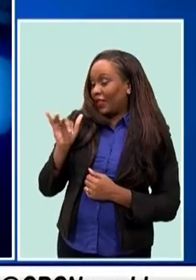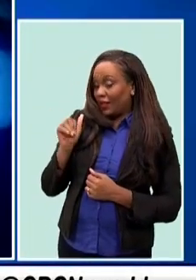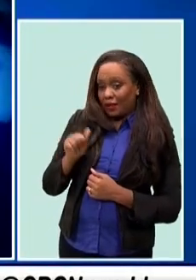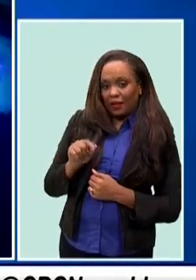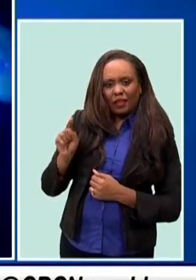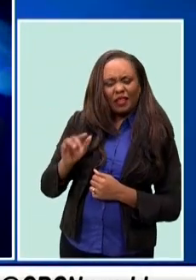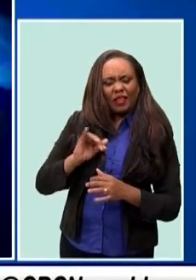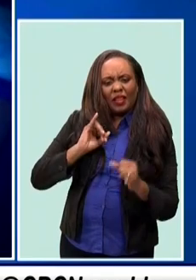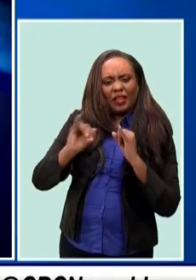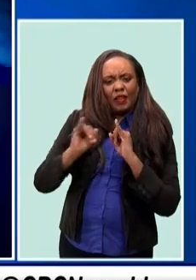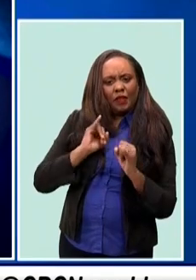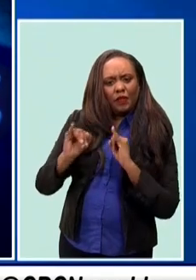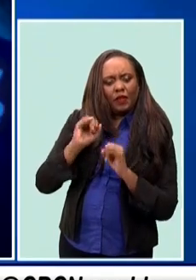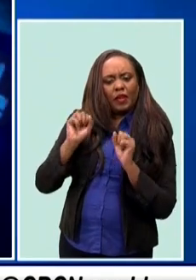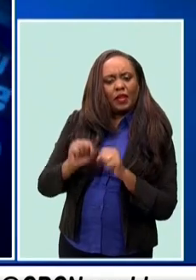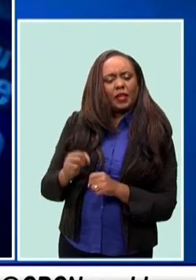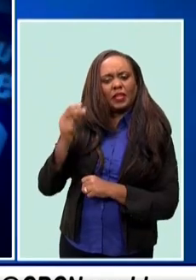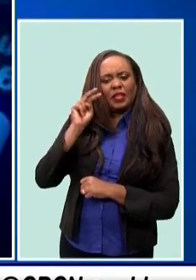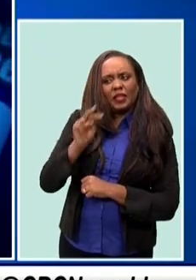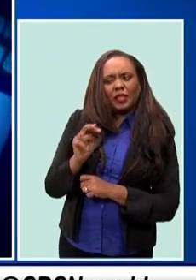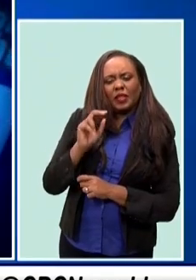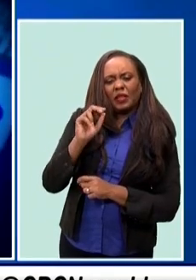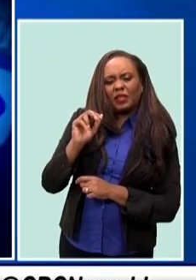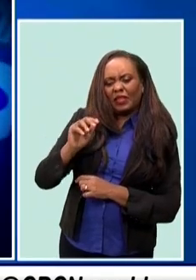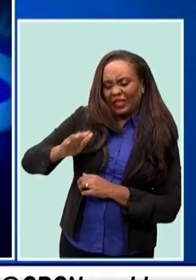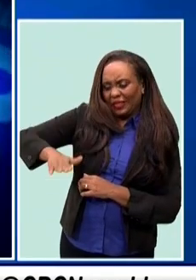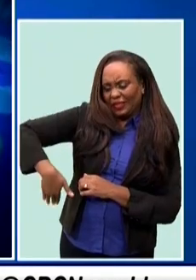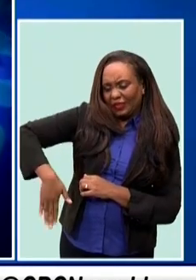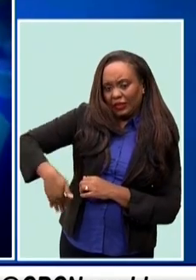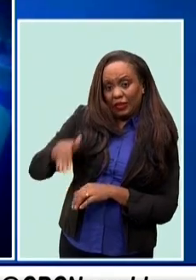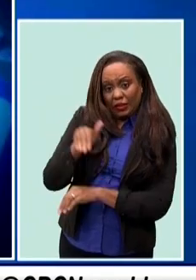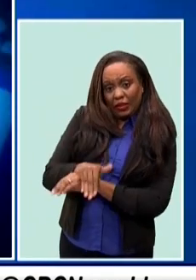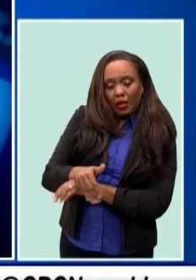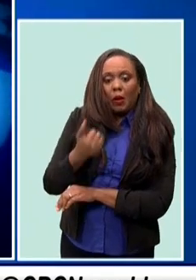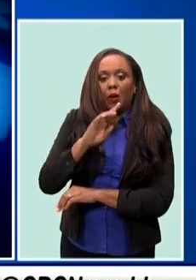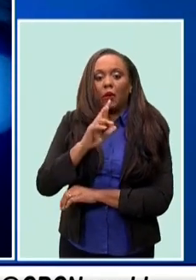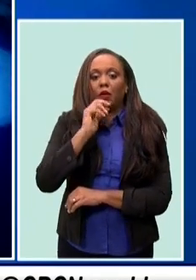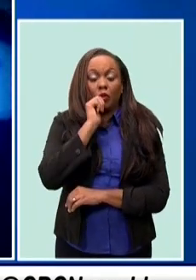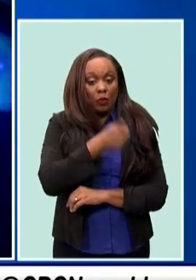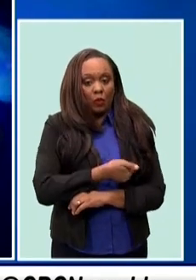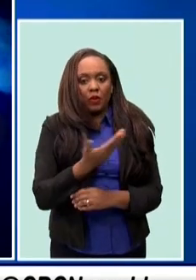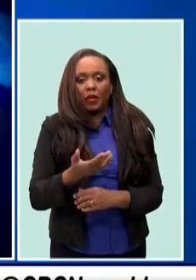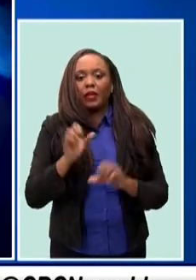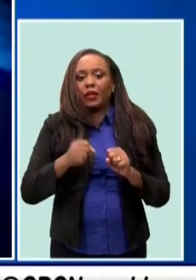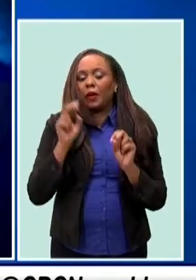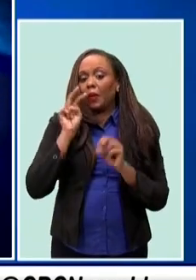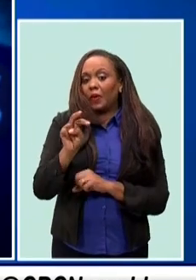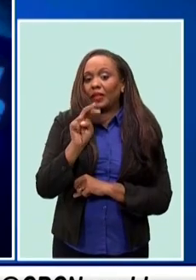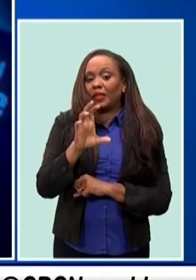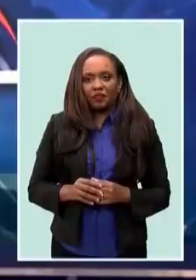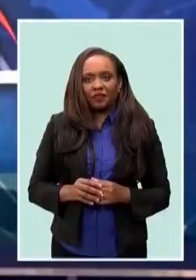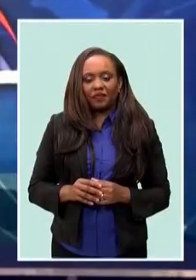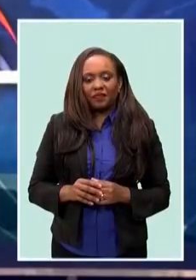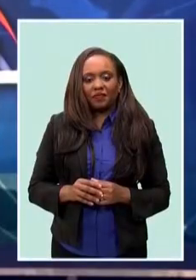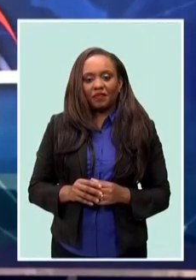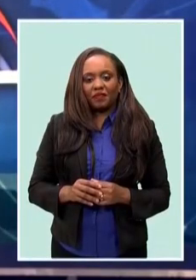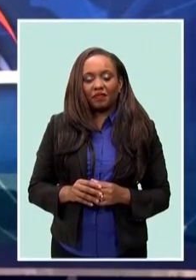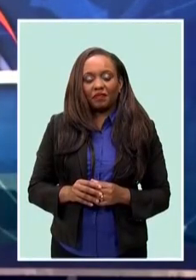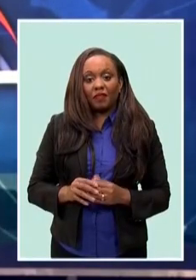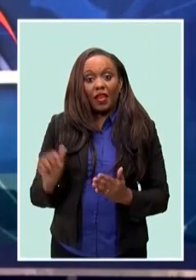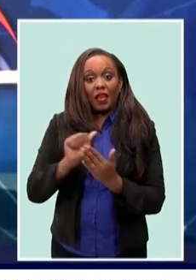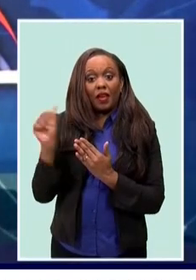that interview is going to be aired either tomorrow, either later tonight or sometime tomorrow on CBS. So perhaps you should look out for it.